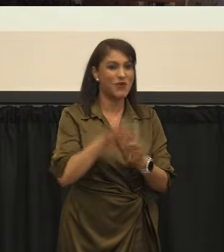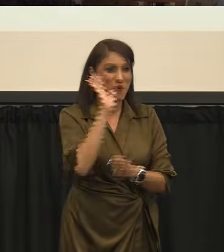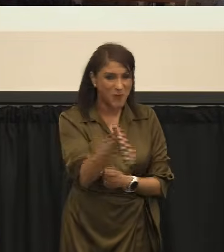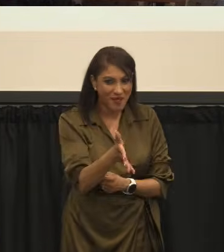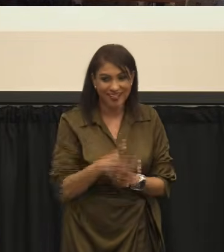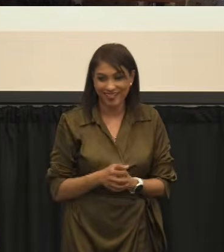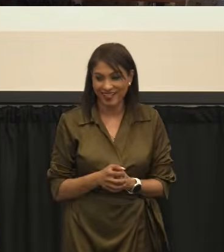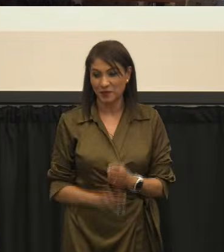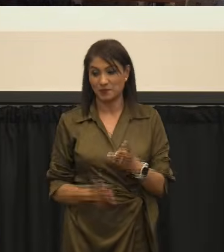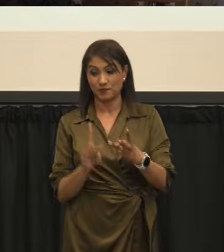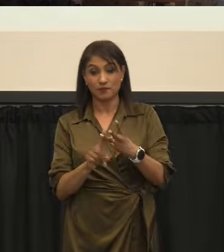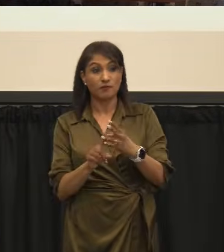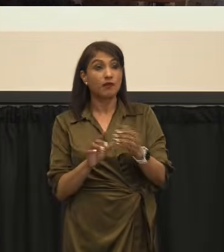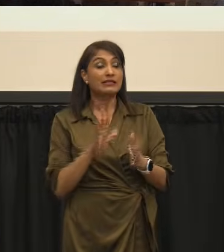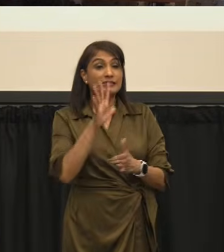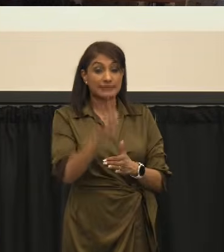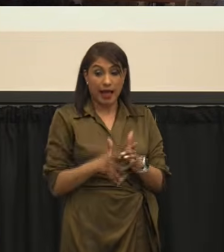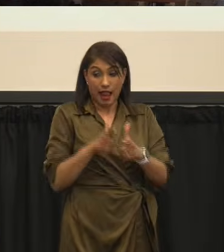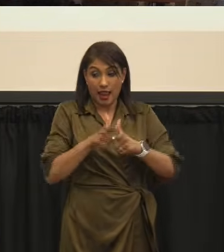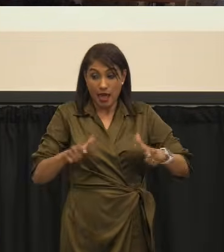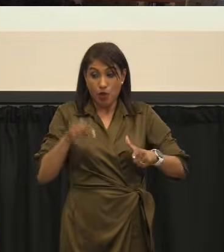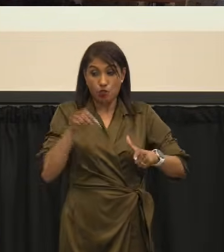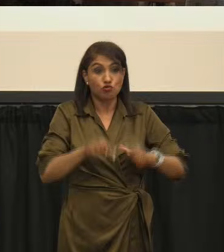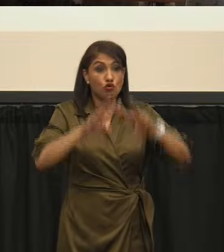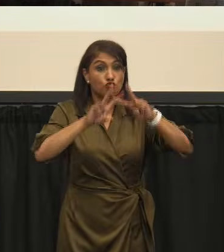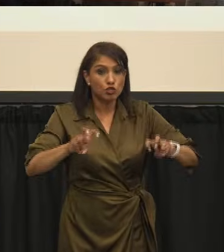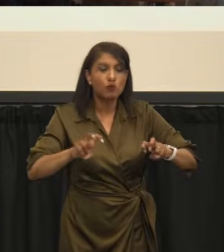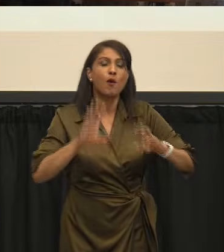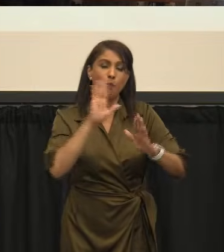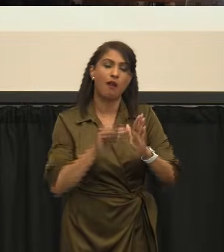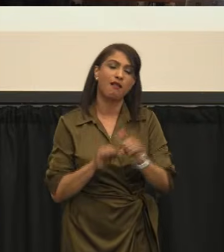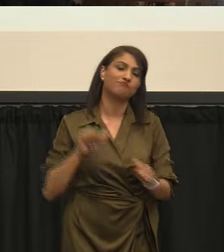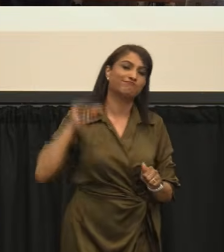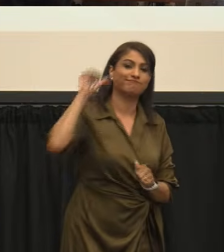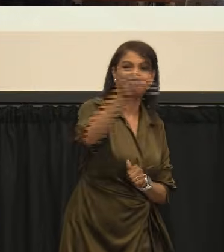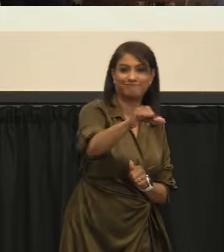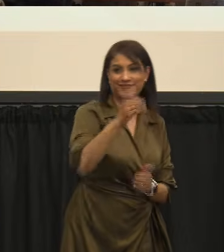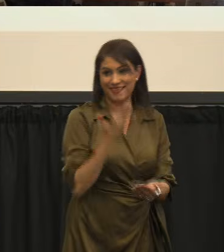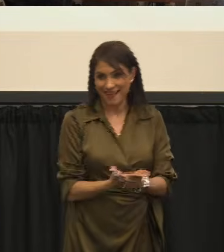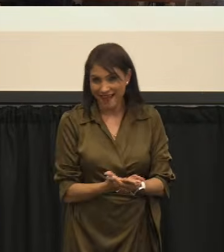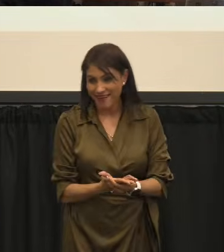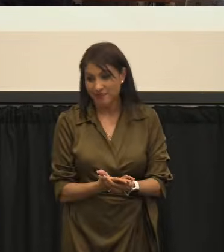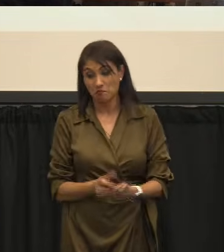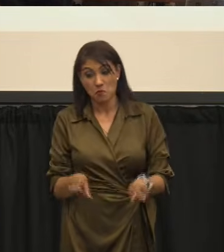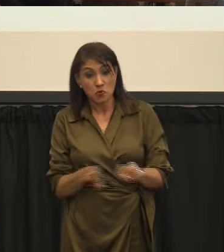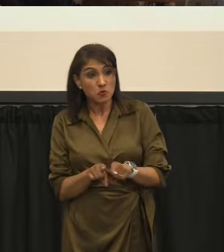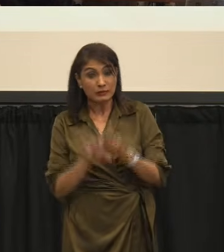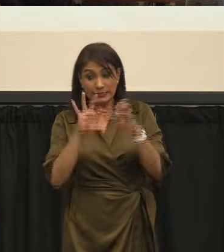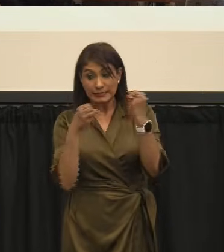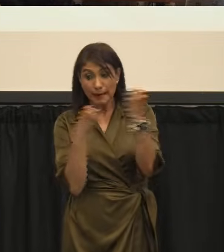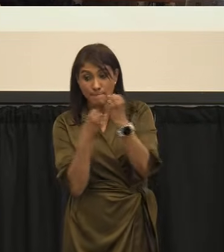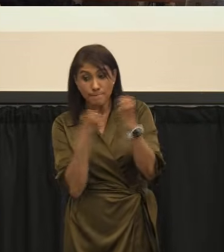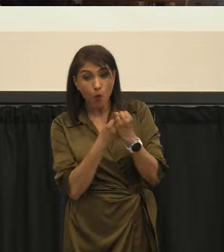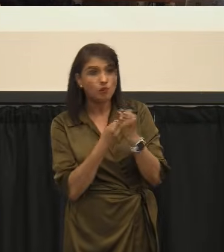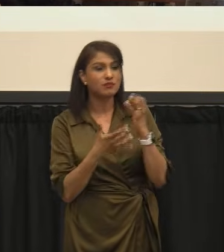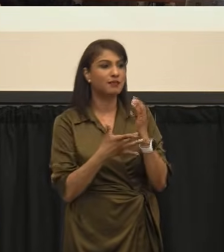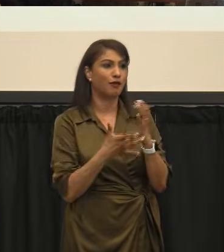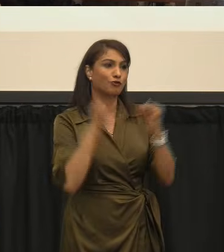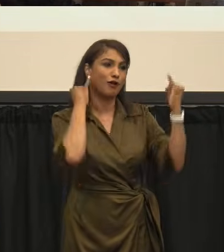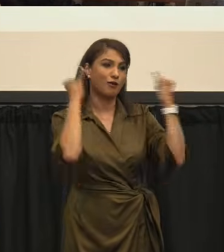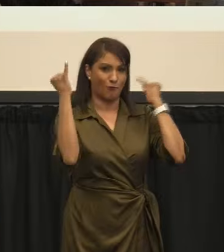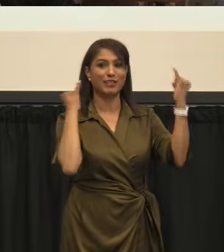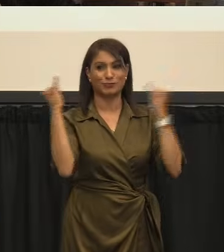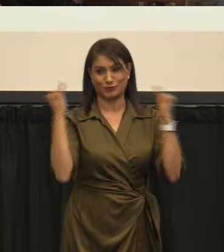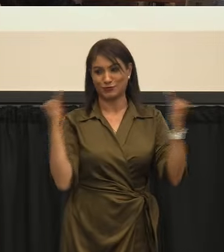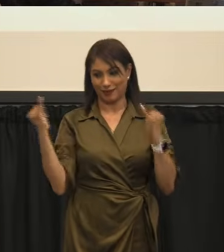Inclusion within the workplace will increase. SSL research will be advanced, and